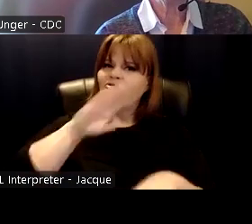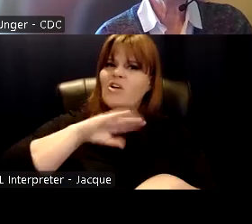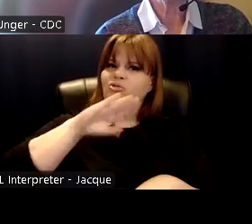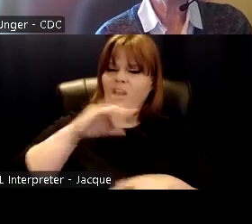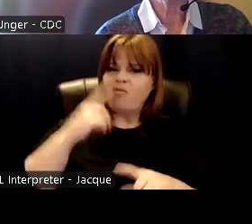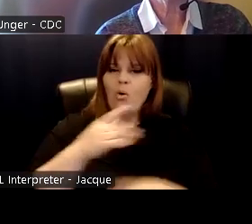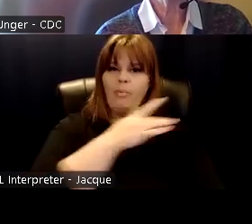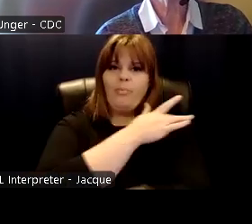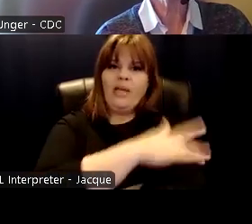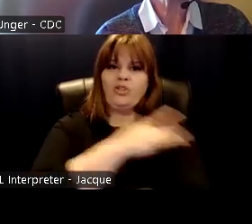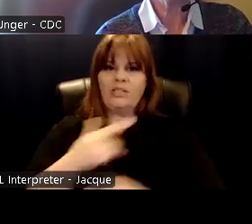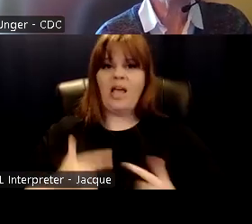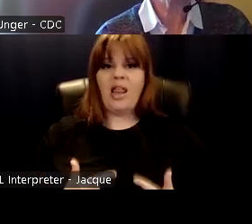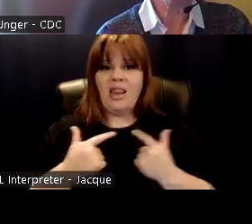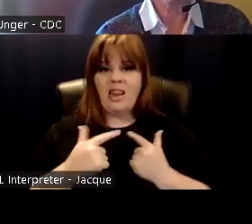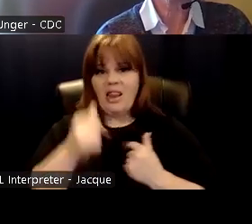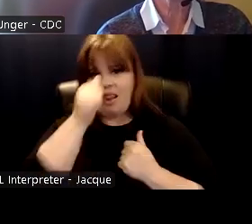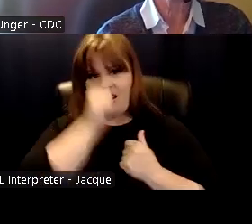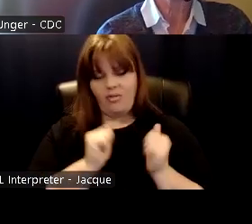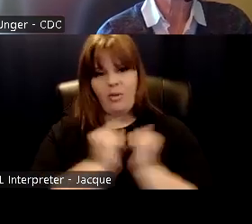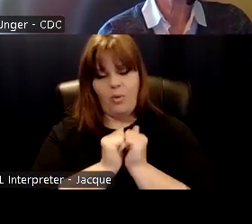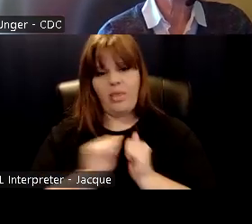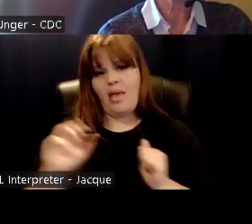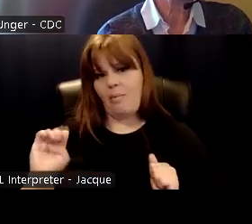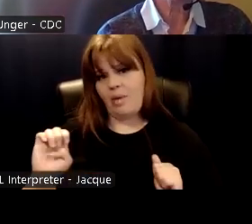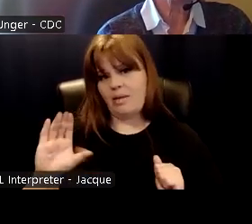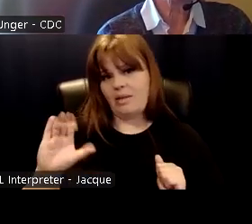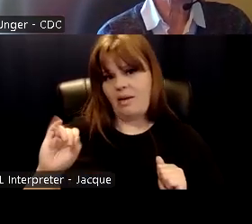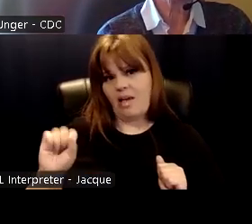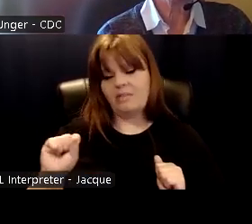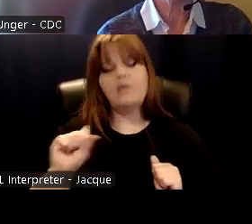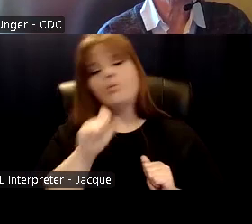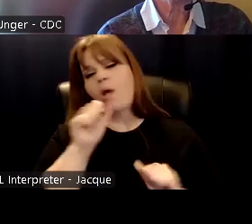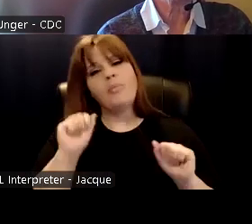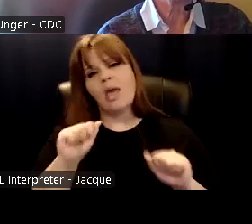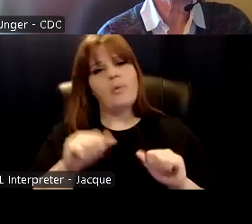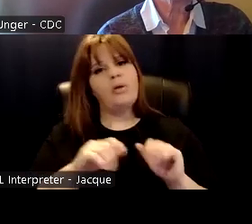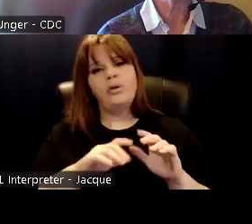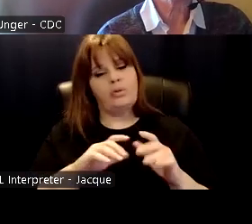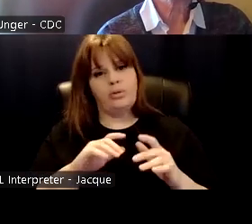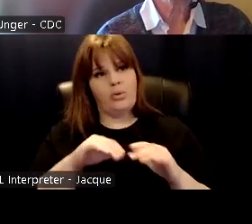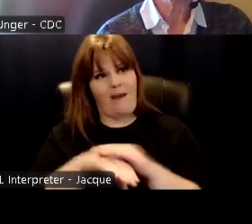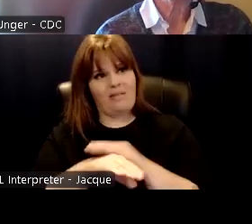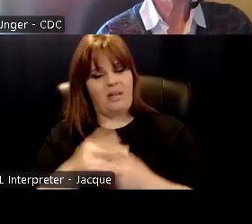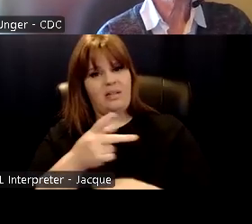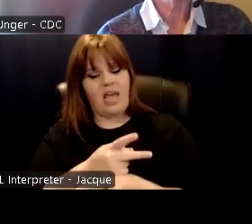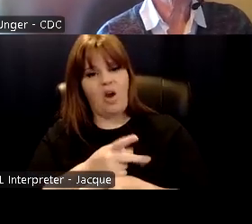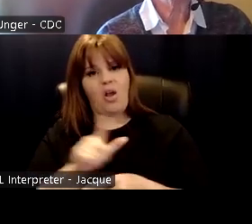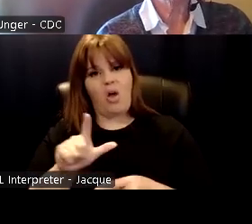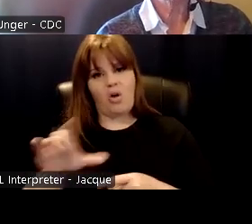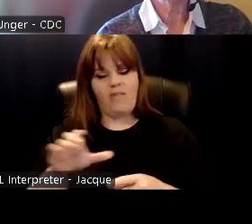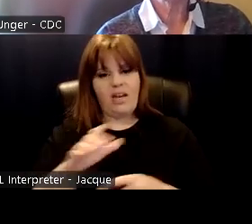with ME/CFS to not be able to access the care that's being developed at long COVID clinics.